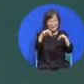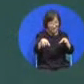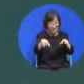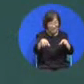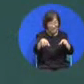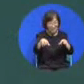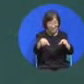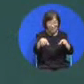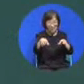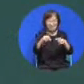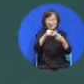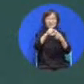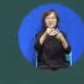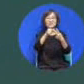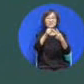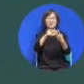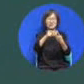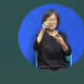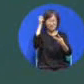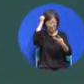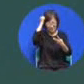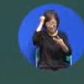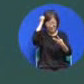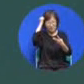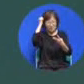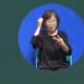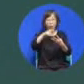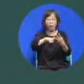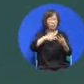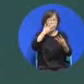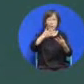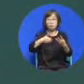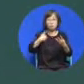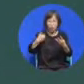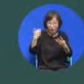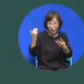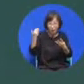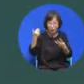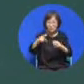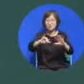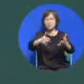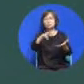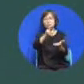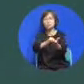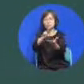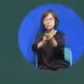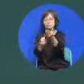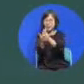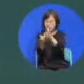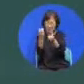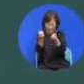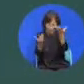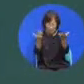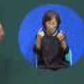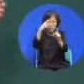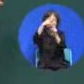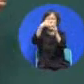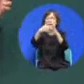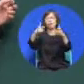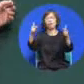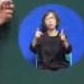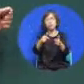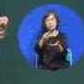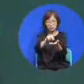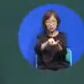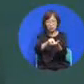field. That's the mystery of victory. That's the reason why churches are closing down their doors and then why